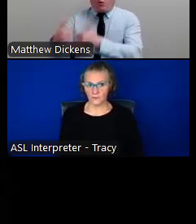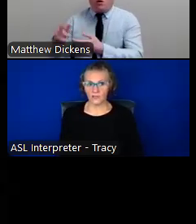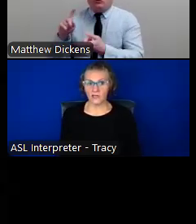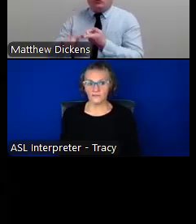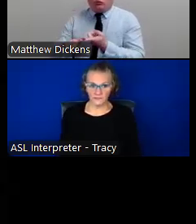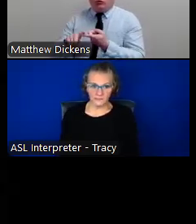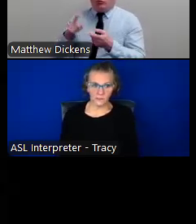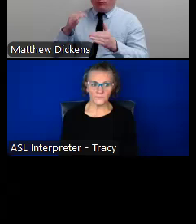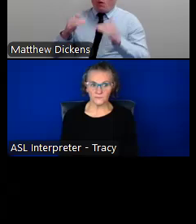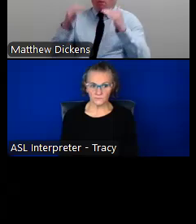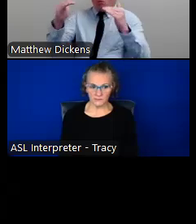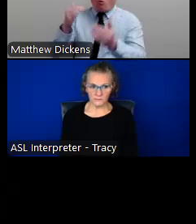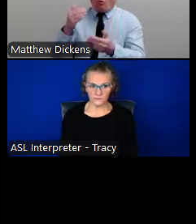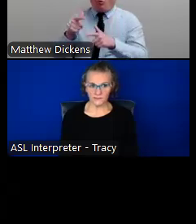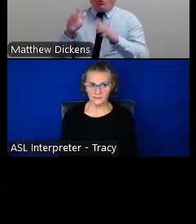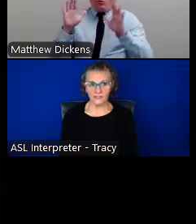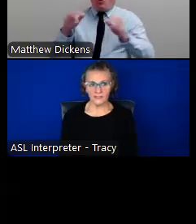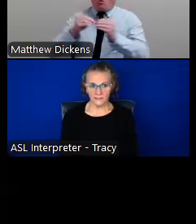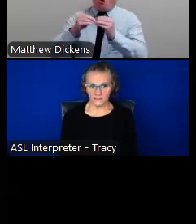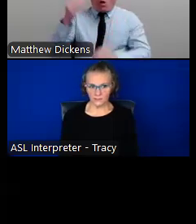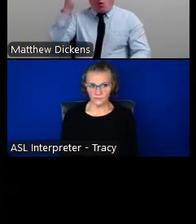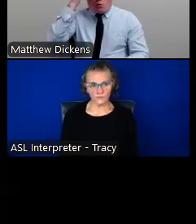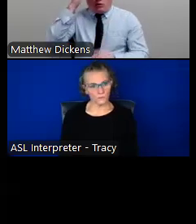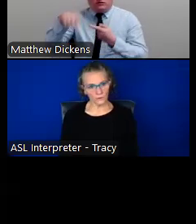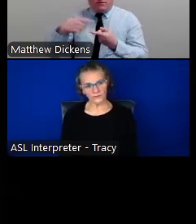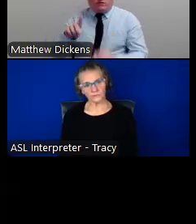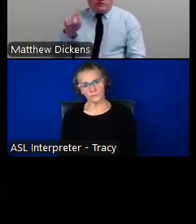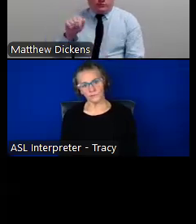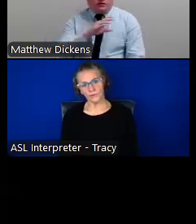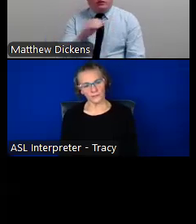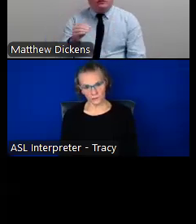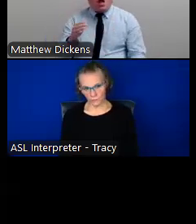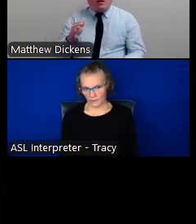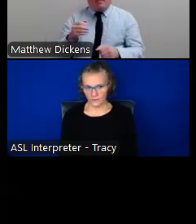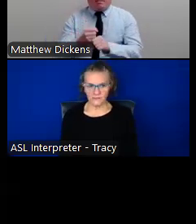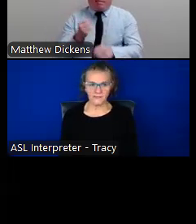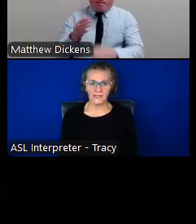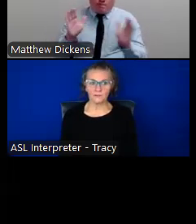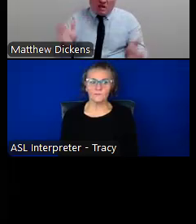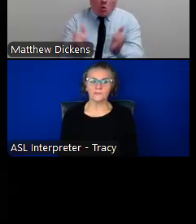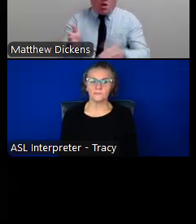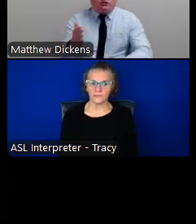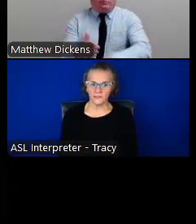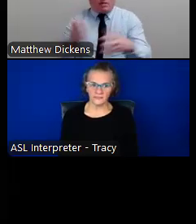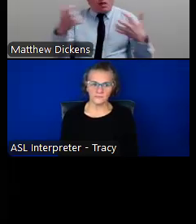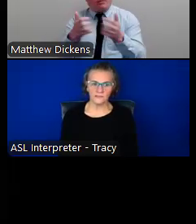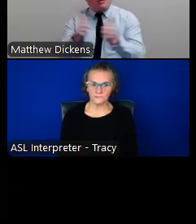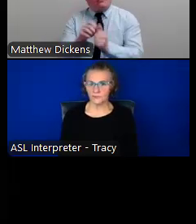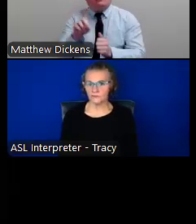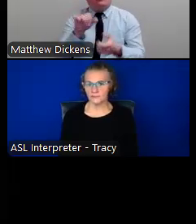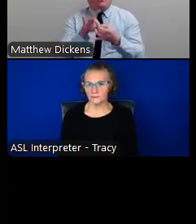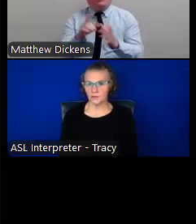a network of committees on people with disabilities, issues awards to promote greater awareness, and promotes compliance